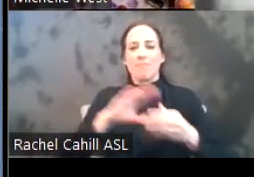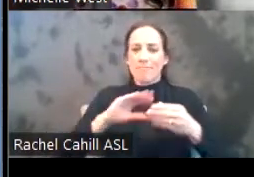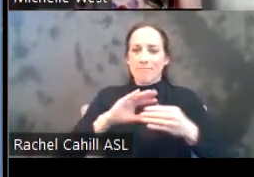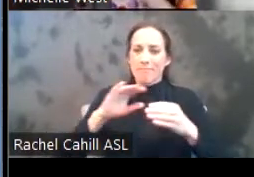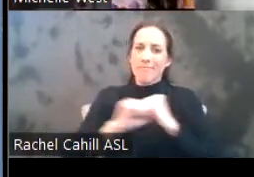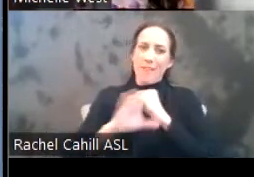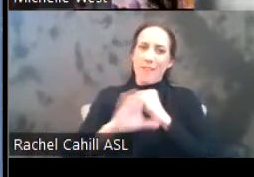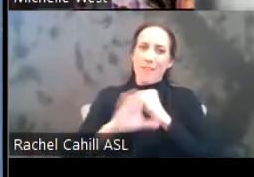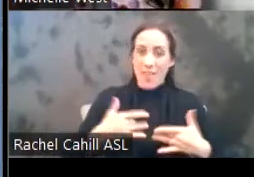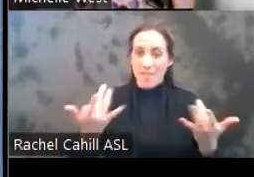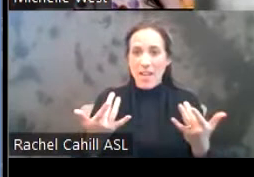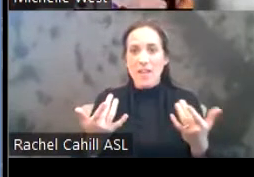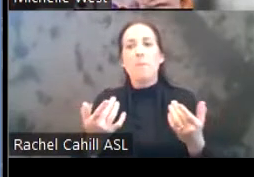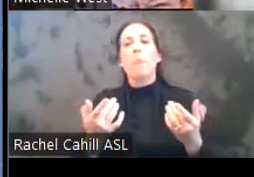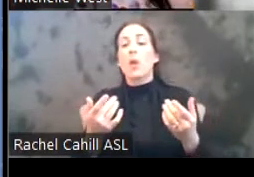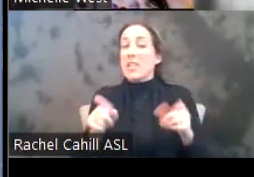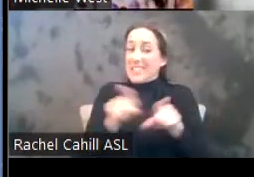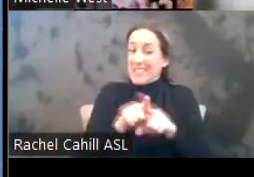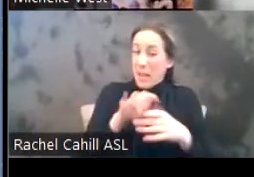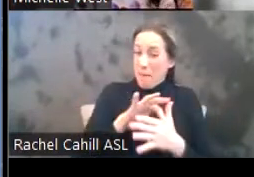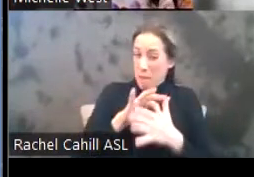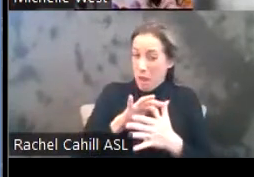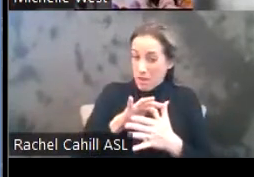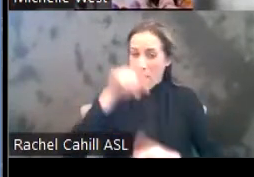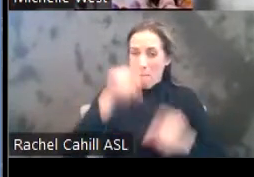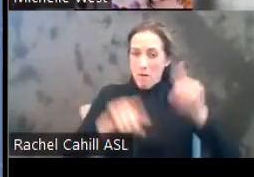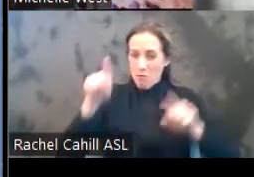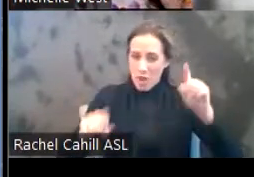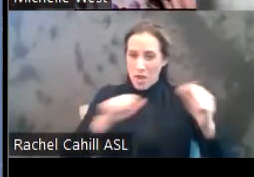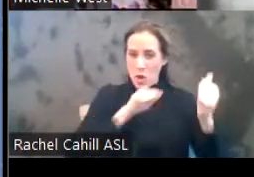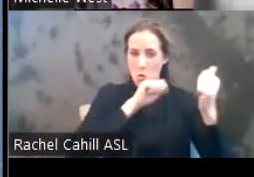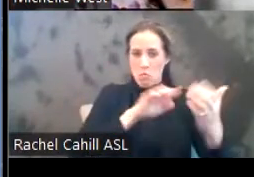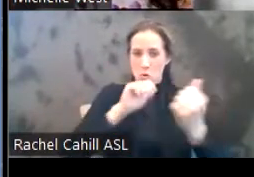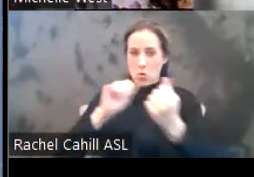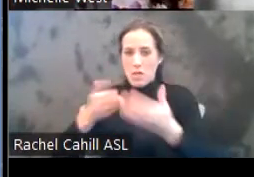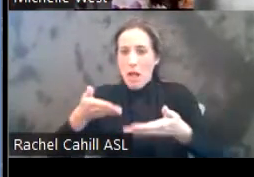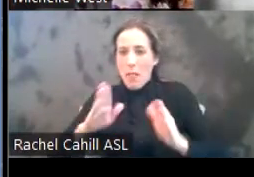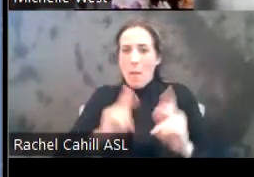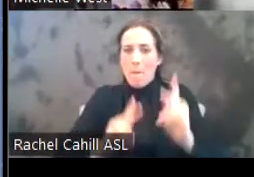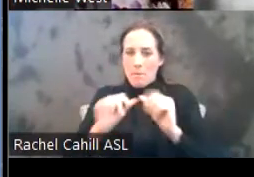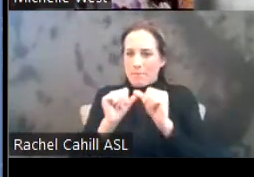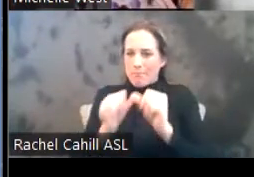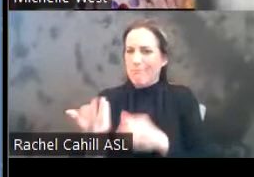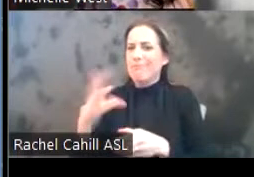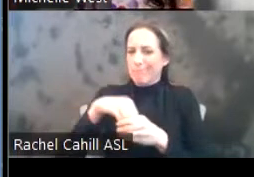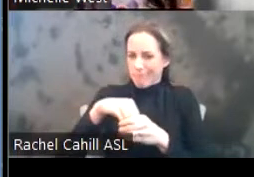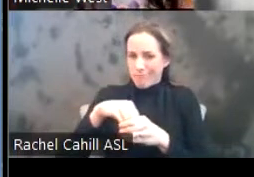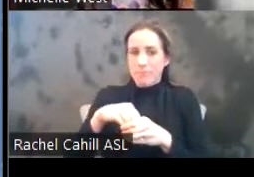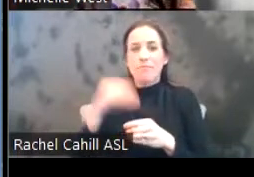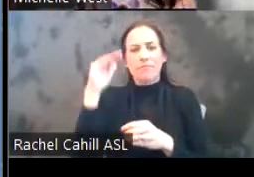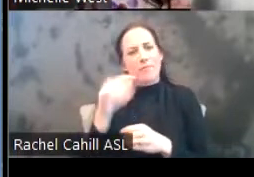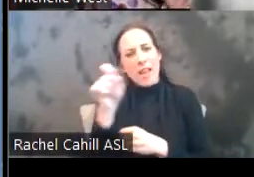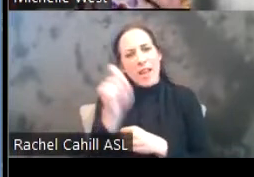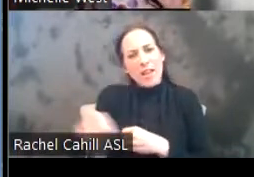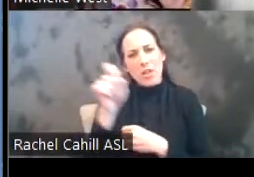just repurposing the same content, but you're doing it in different areas to keep people engaged with you. Donor